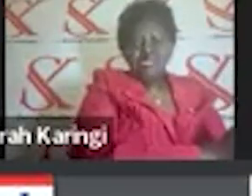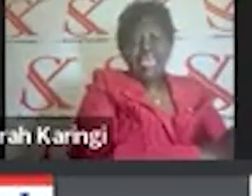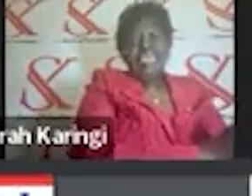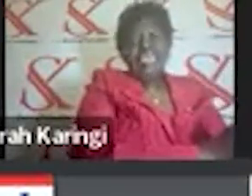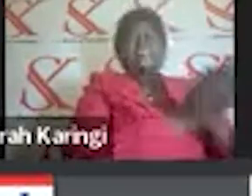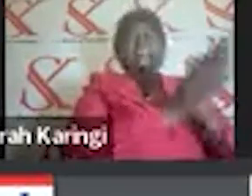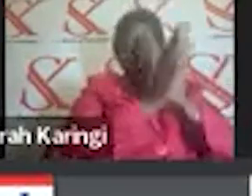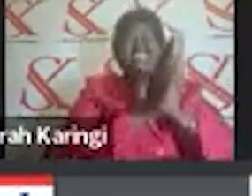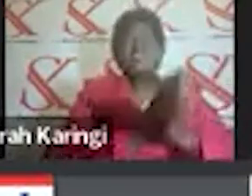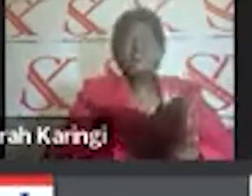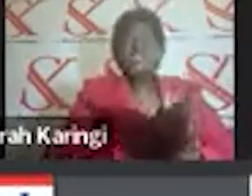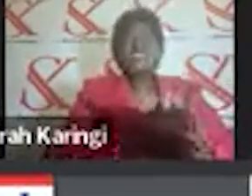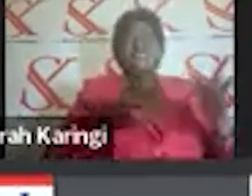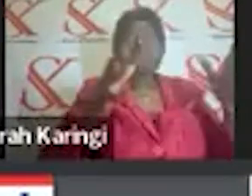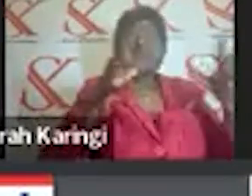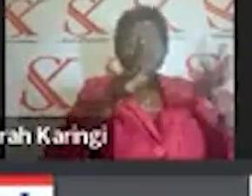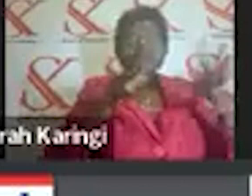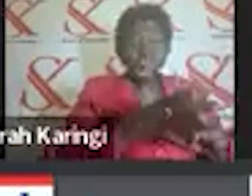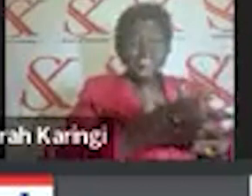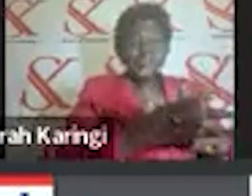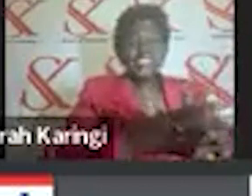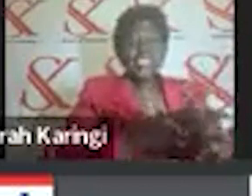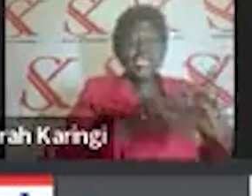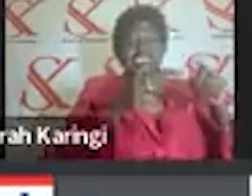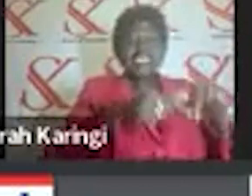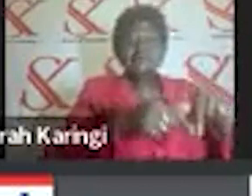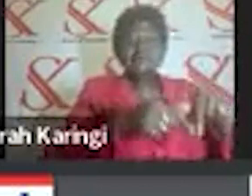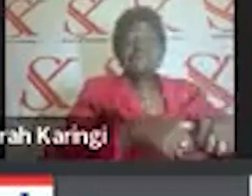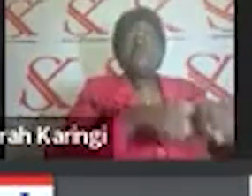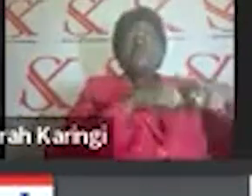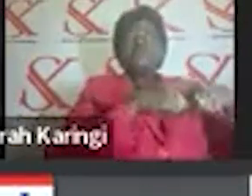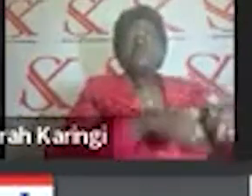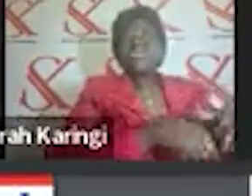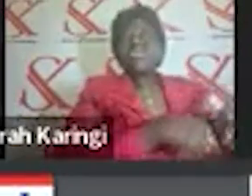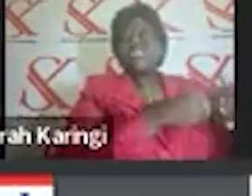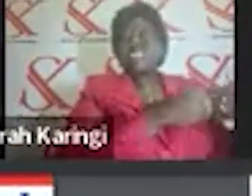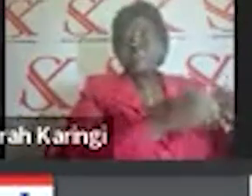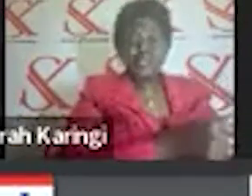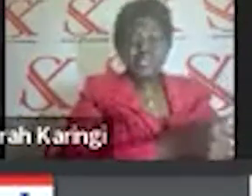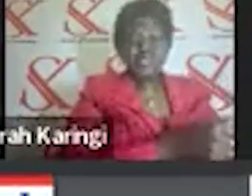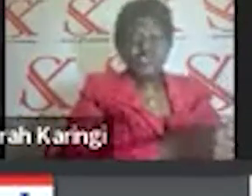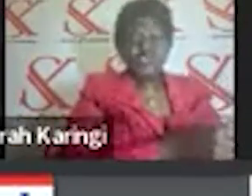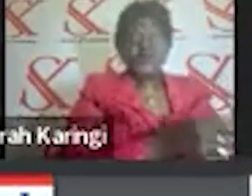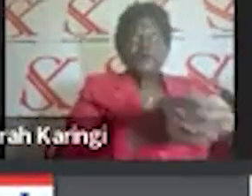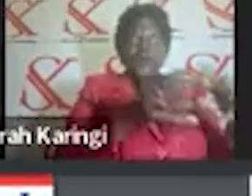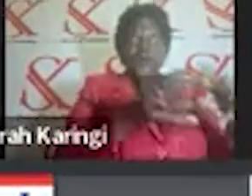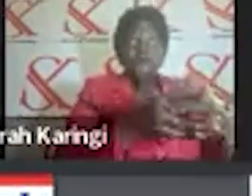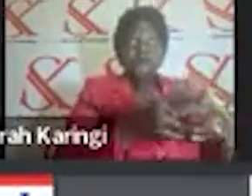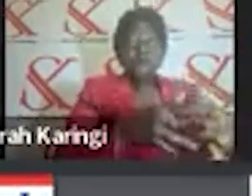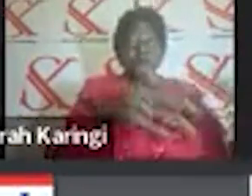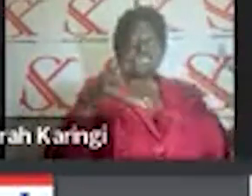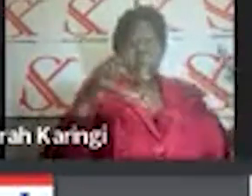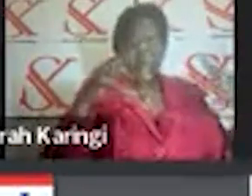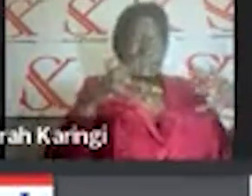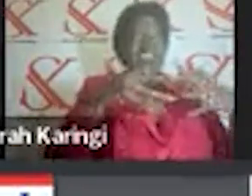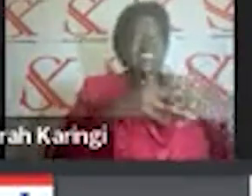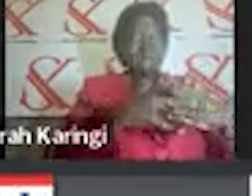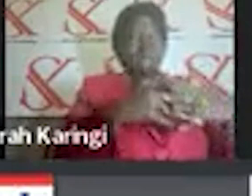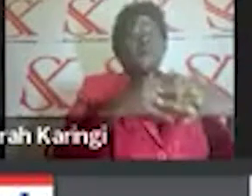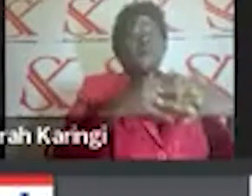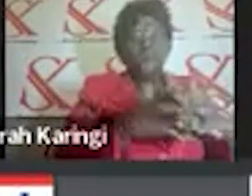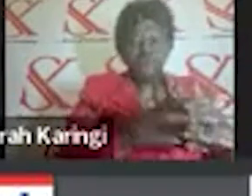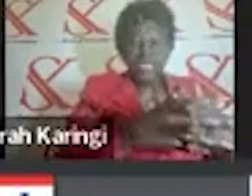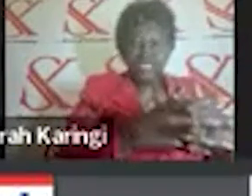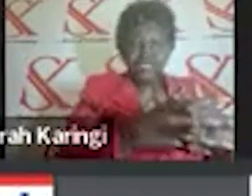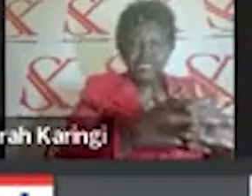MP and they gathered together, they pulled the resources together and that man was put as an MP. So why? Because they are a